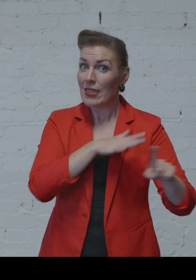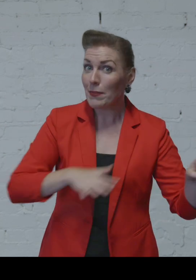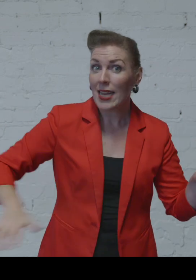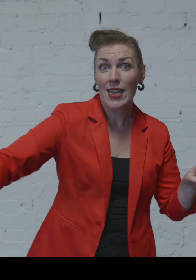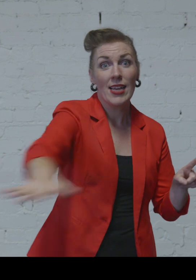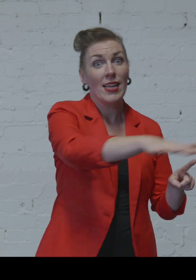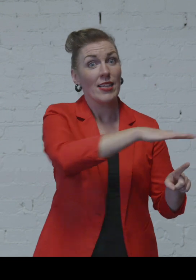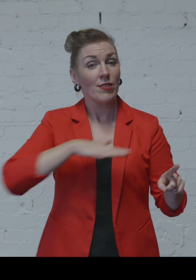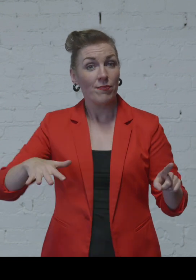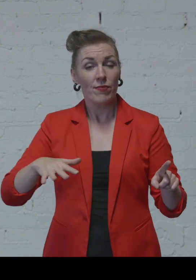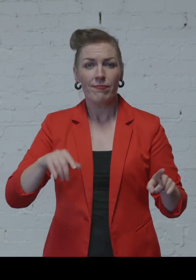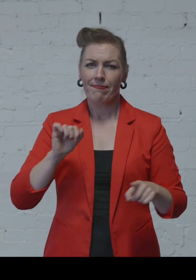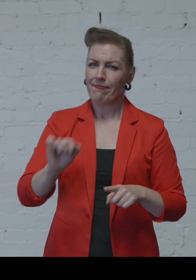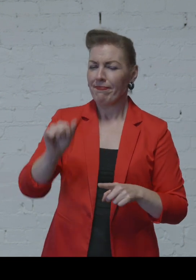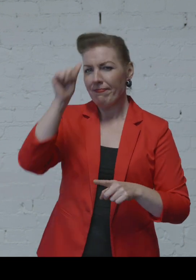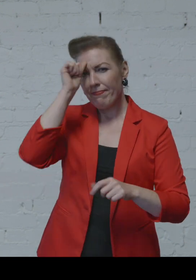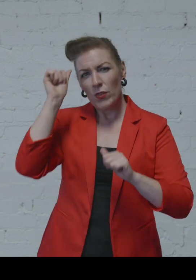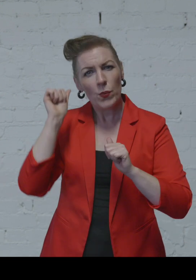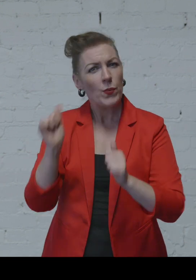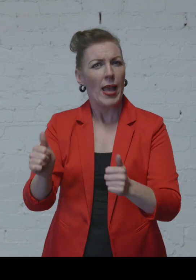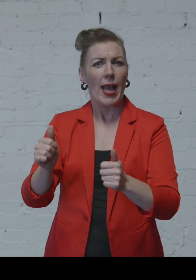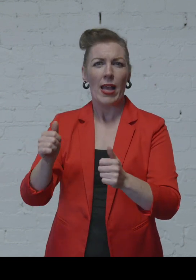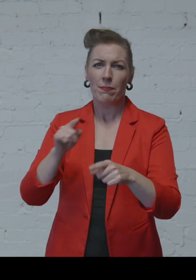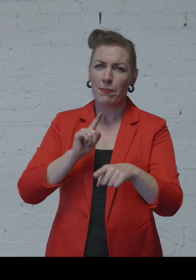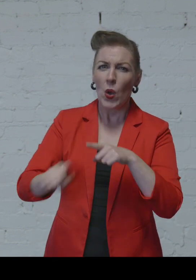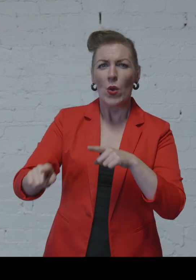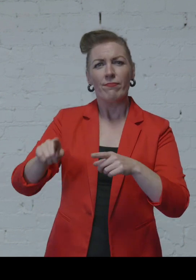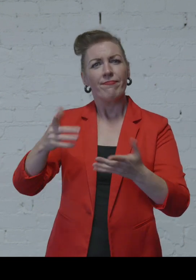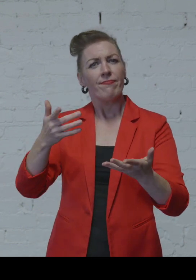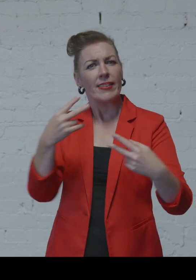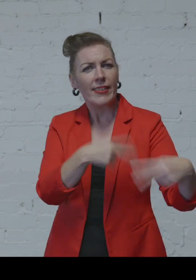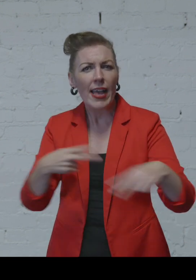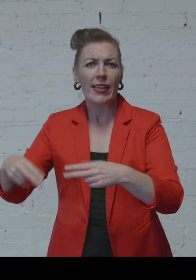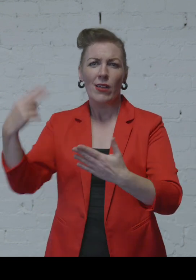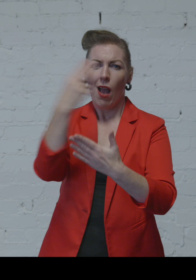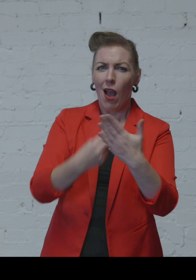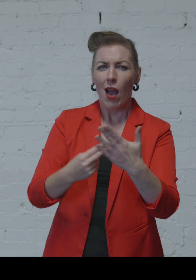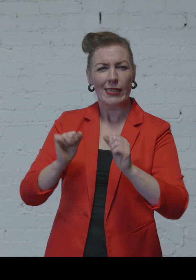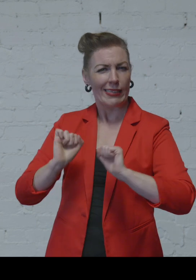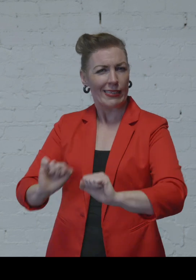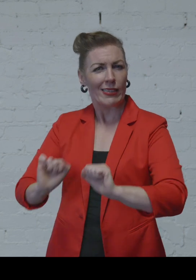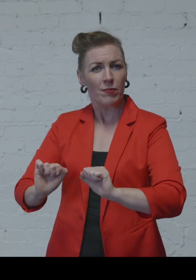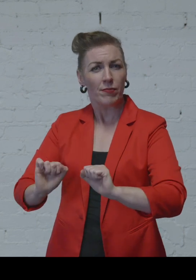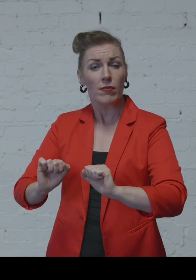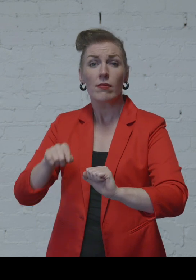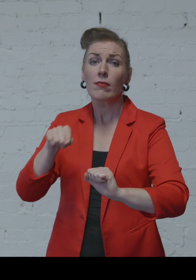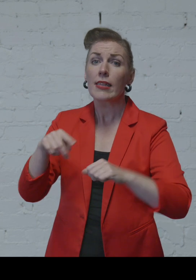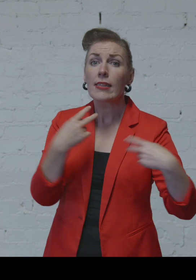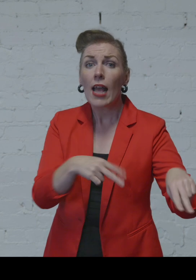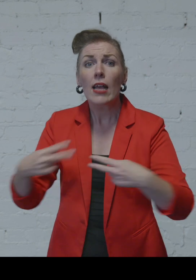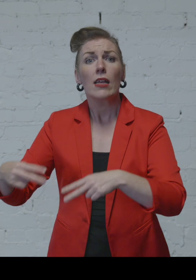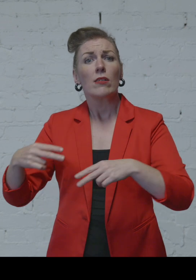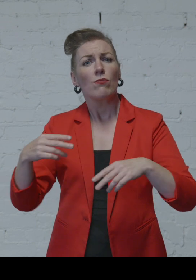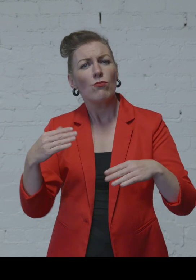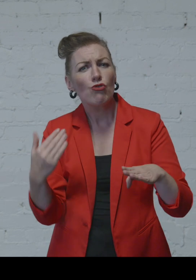space. At its heart, Echo Echo has a core ensemble of experienced artists whose dance practice is complemented